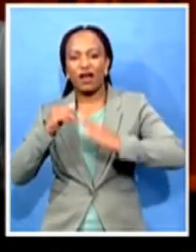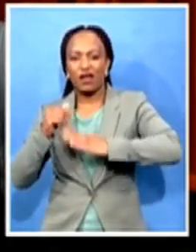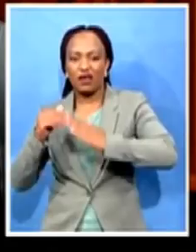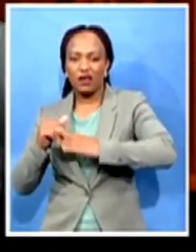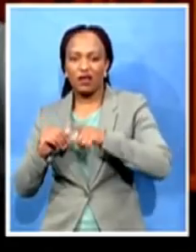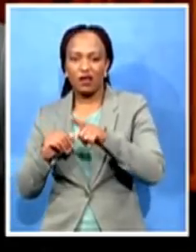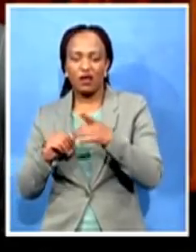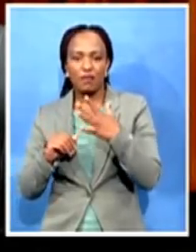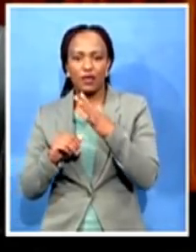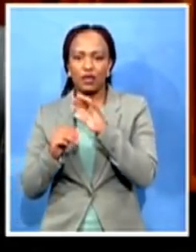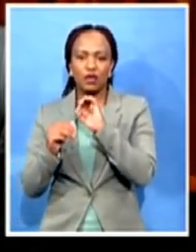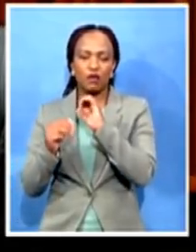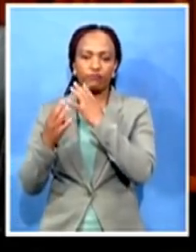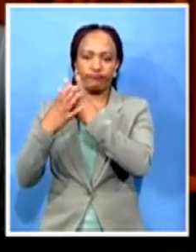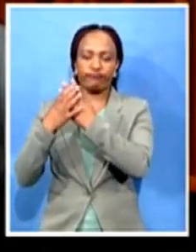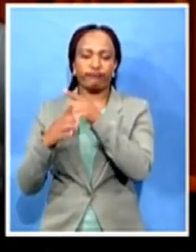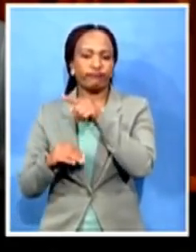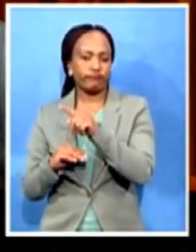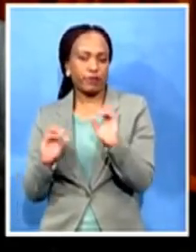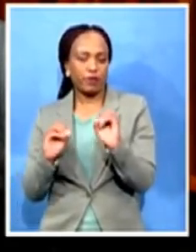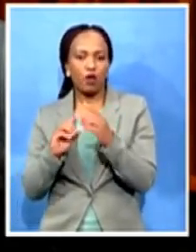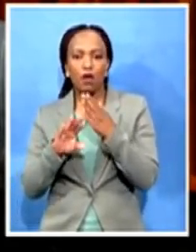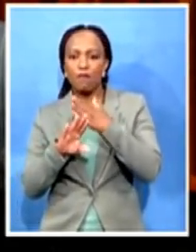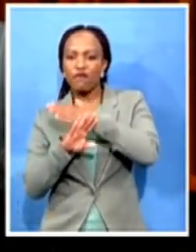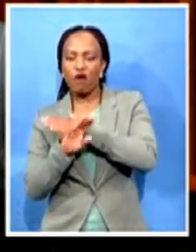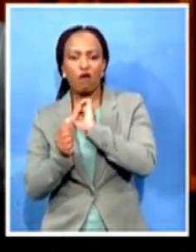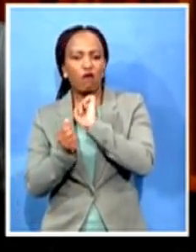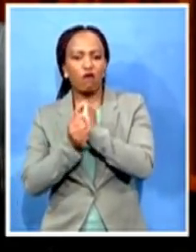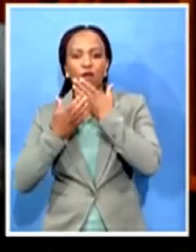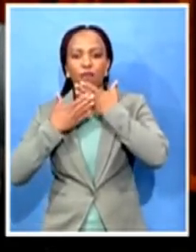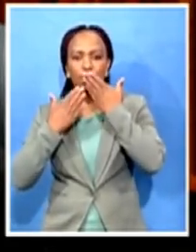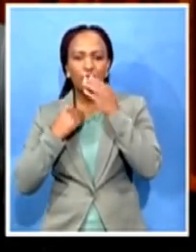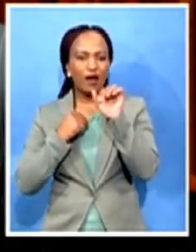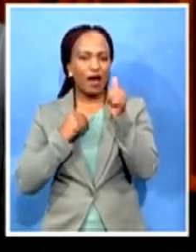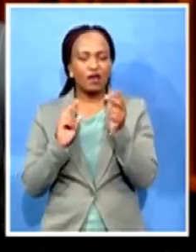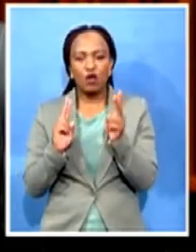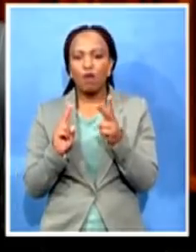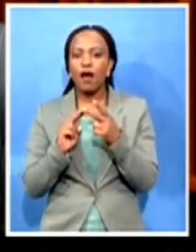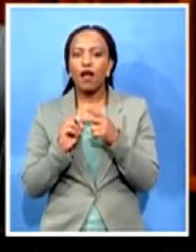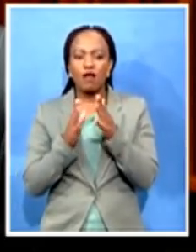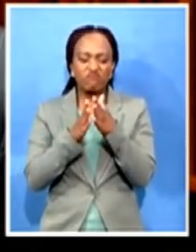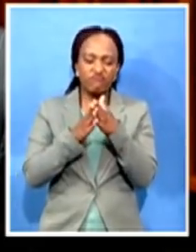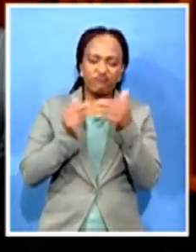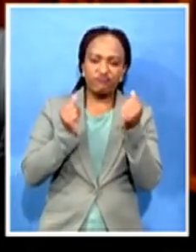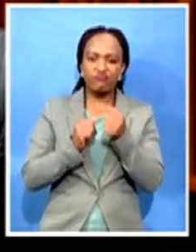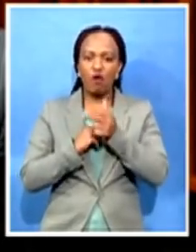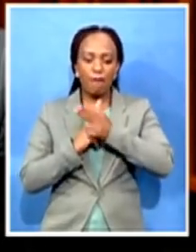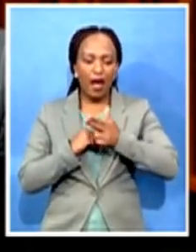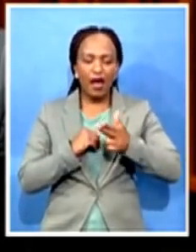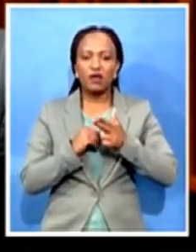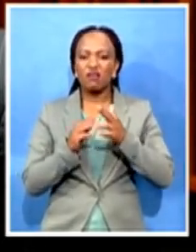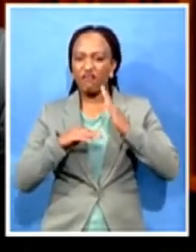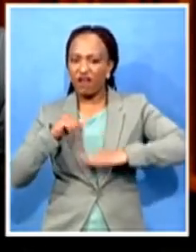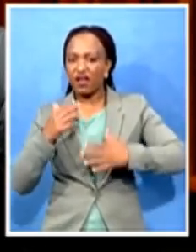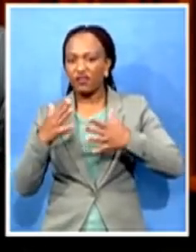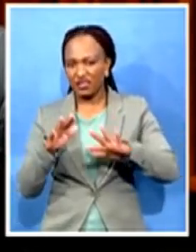no previous convictions at all, other than normal speeding fines or parking fines. But in regards to the pending case,